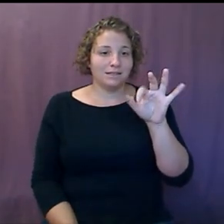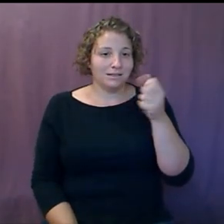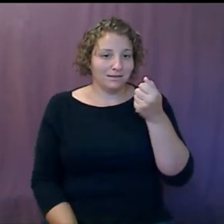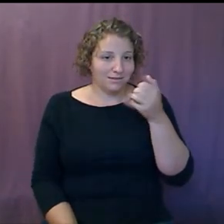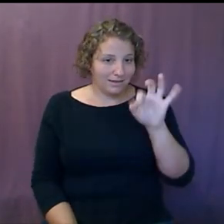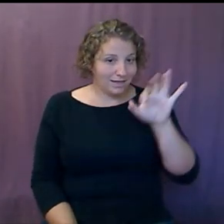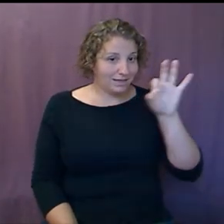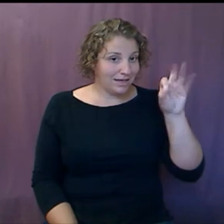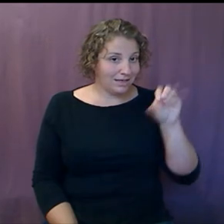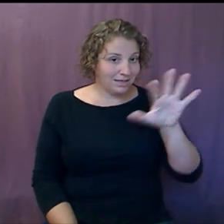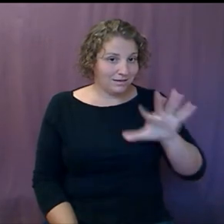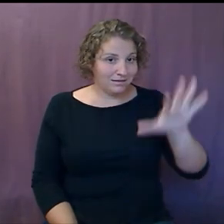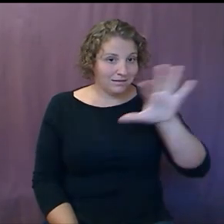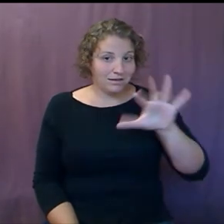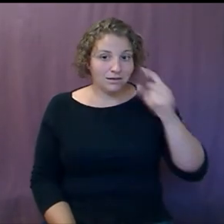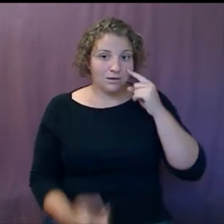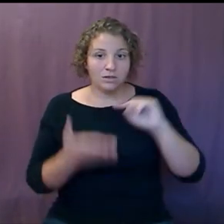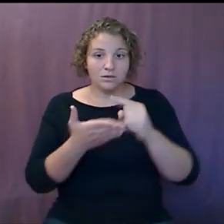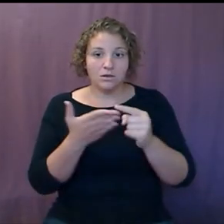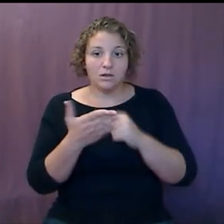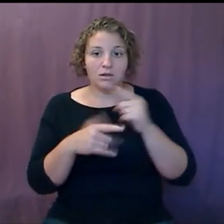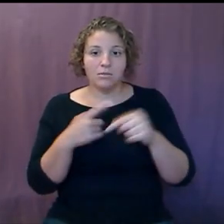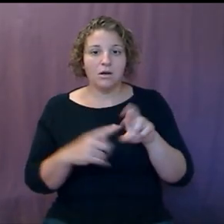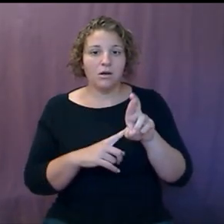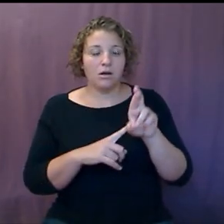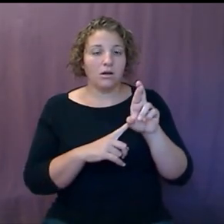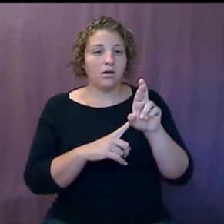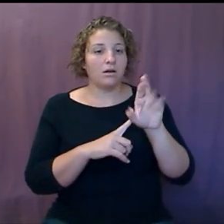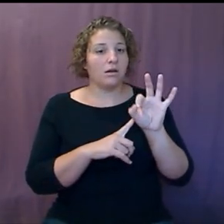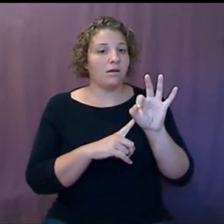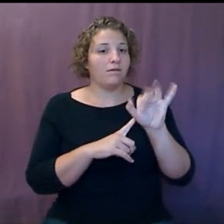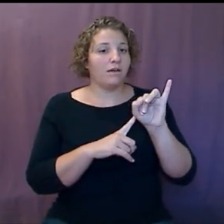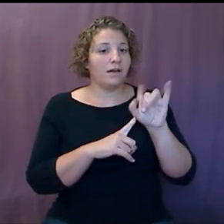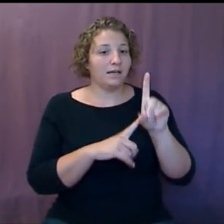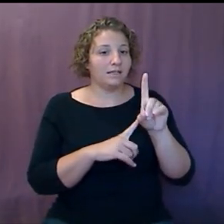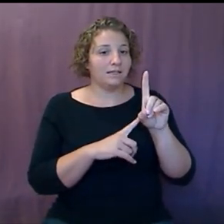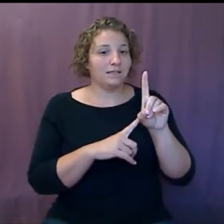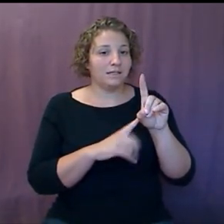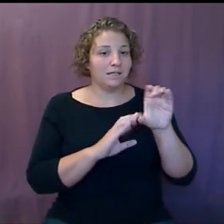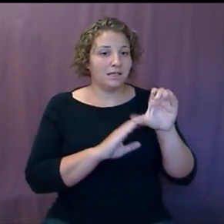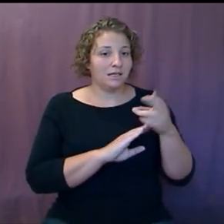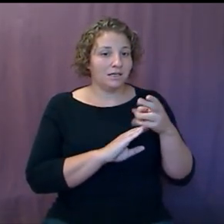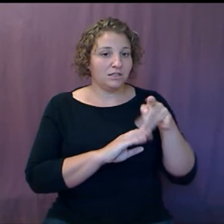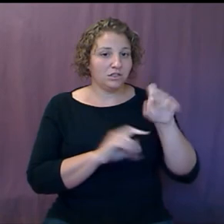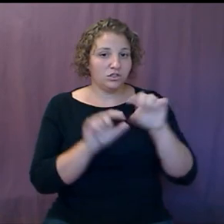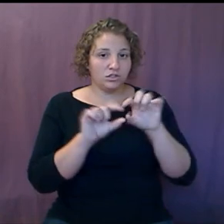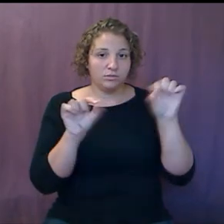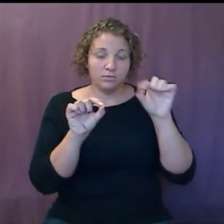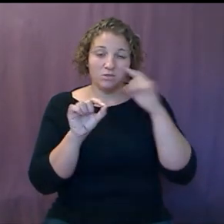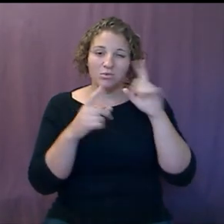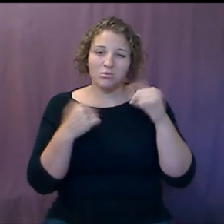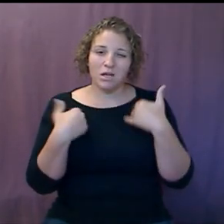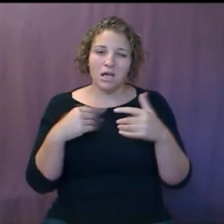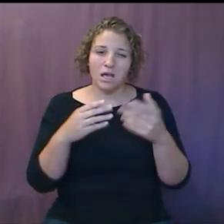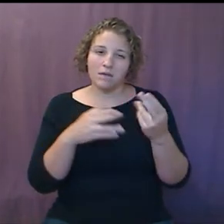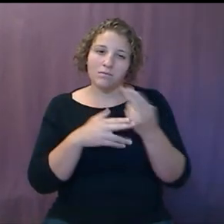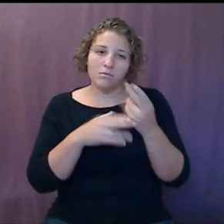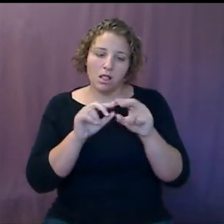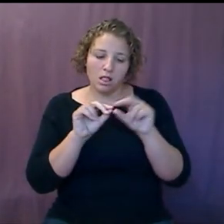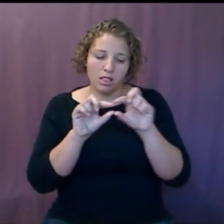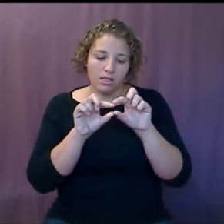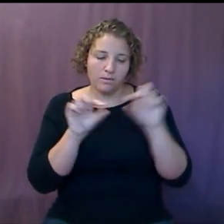we started talking about RFID chips this was cutting edge back then when people might have some sort of rice sized you know chip in their hand